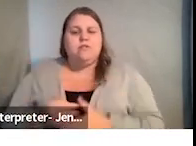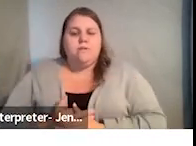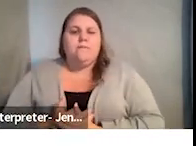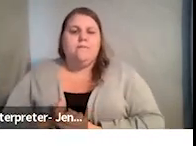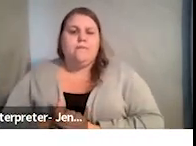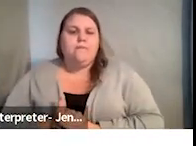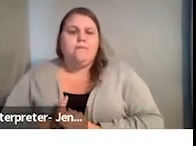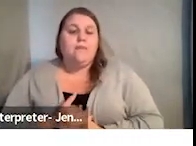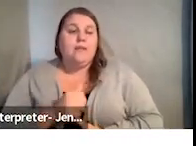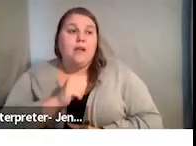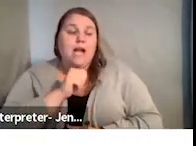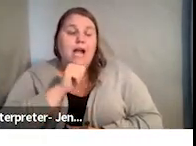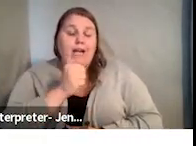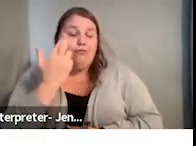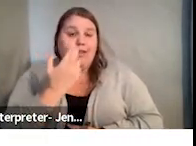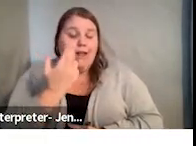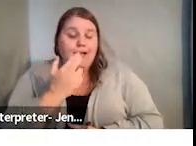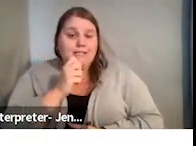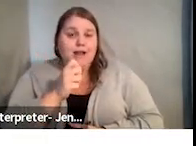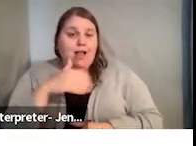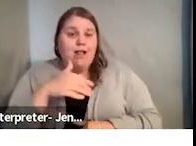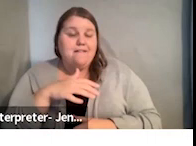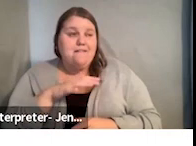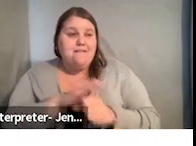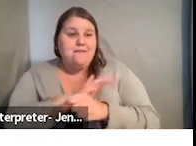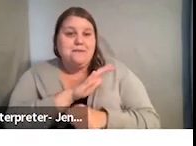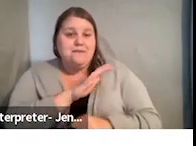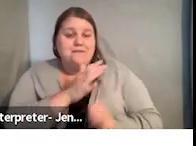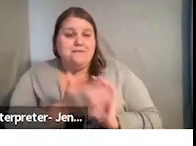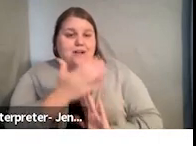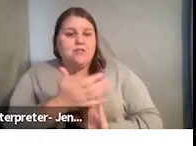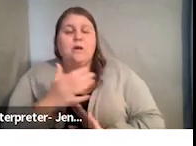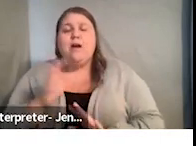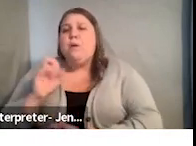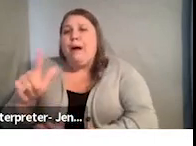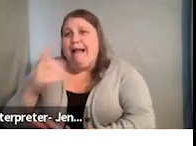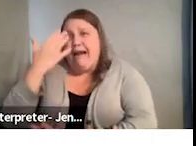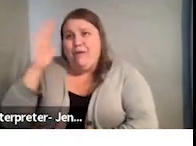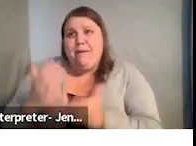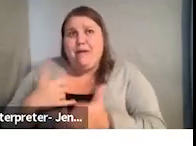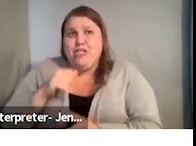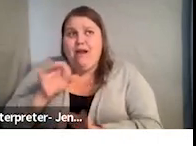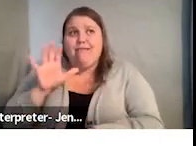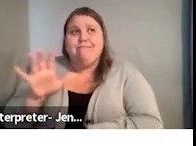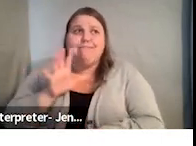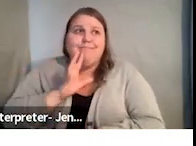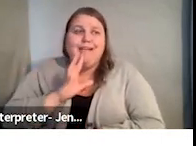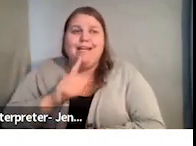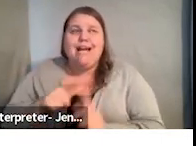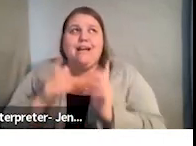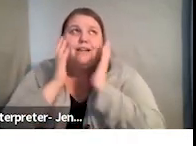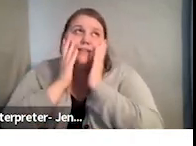I didn't know it wasn't fully functional. I'm not sure. Well, I don't know. I should probably not. I mean, I don't know that.